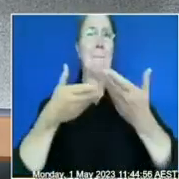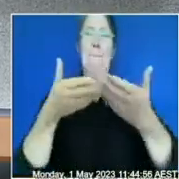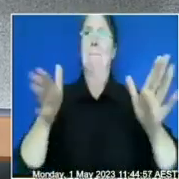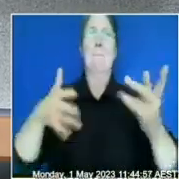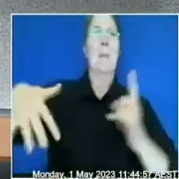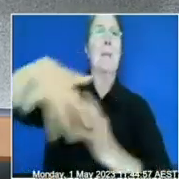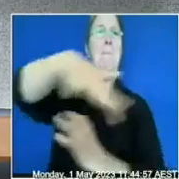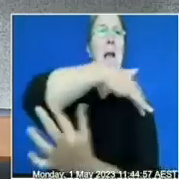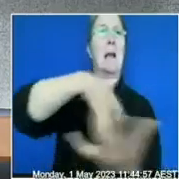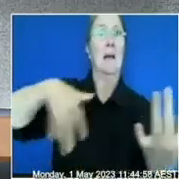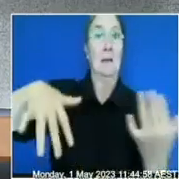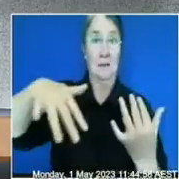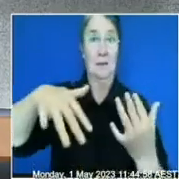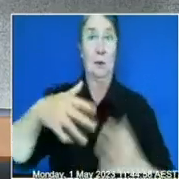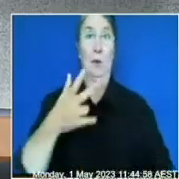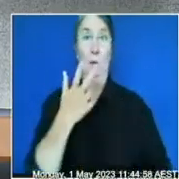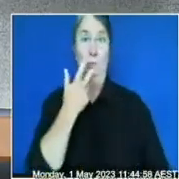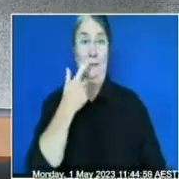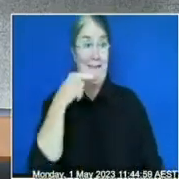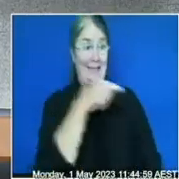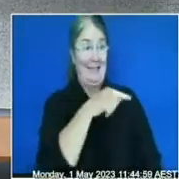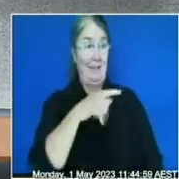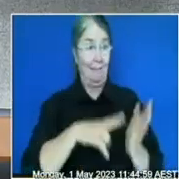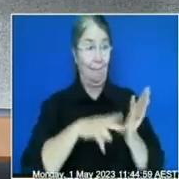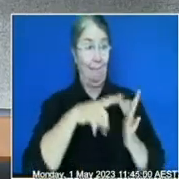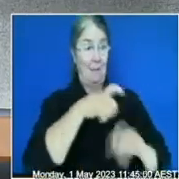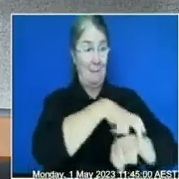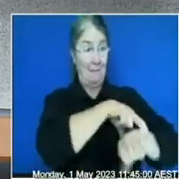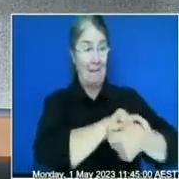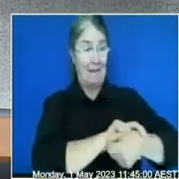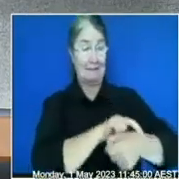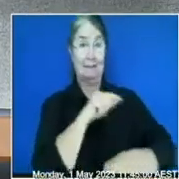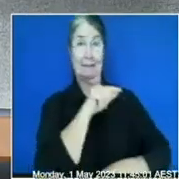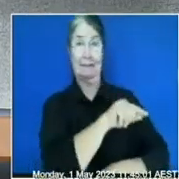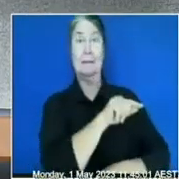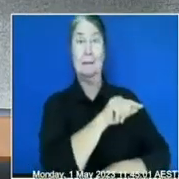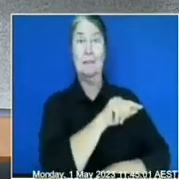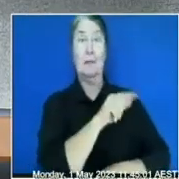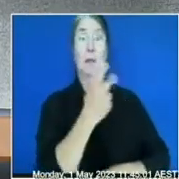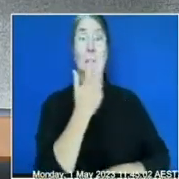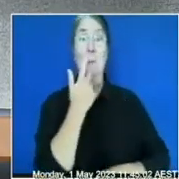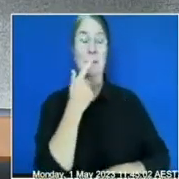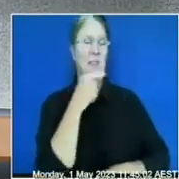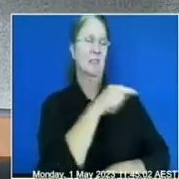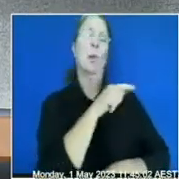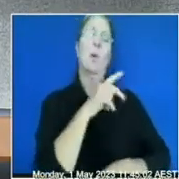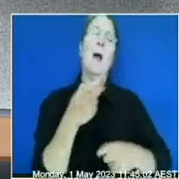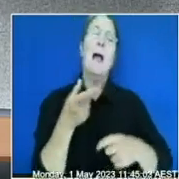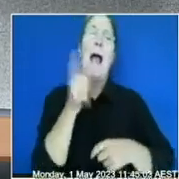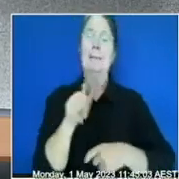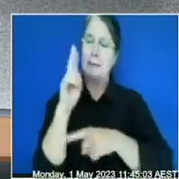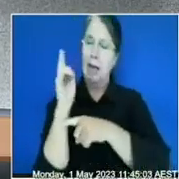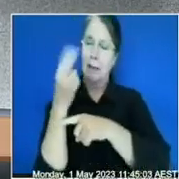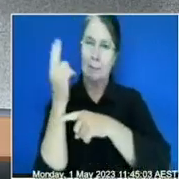Victoria... be the only response for a portion of the Aboriginal community